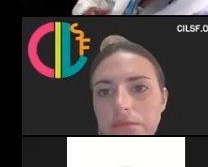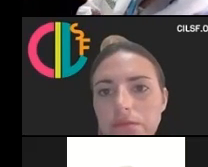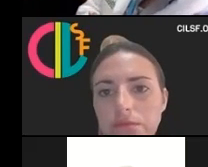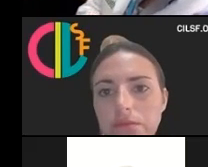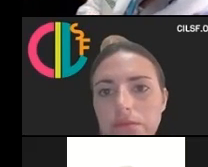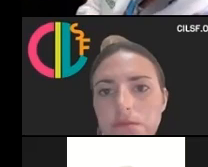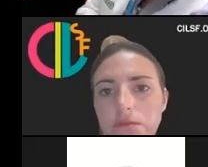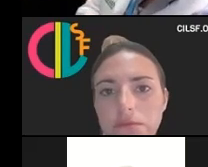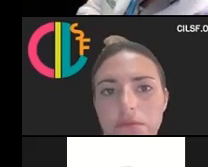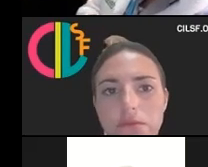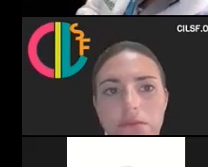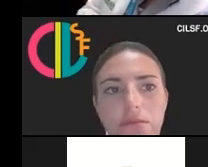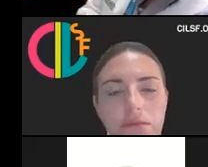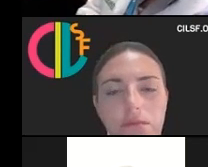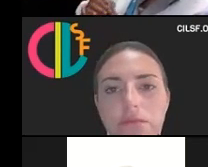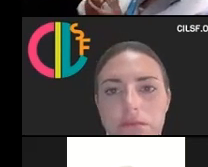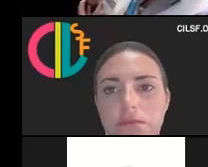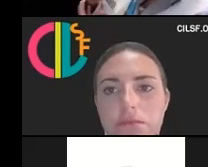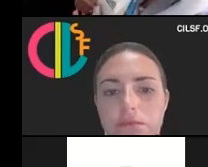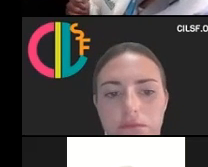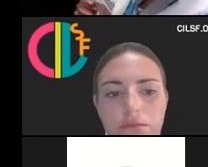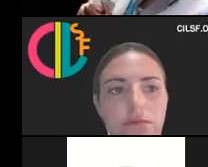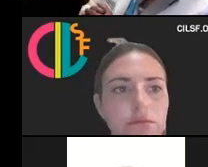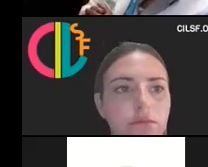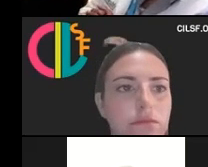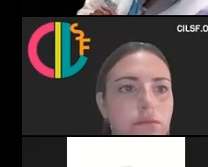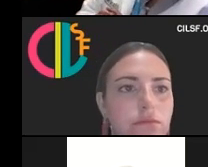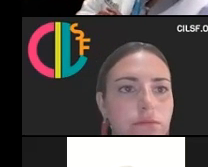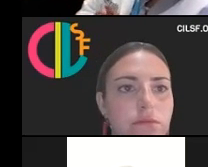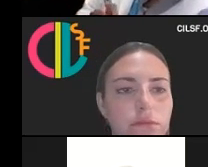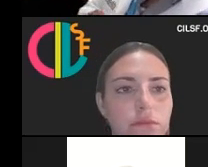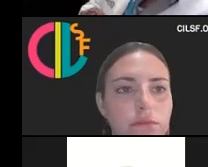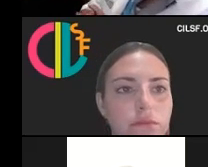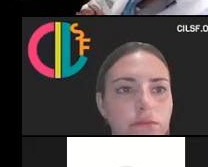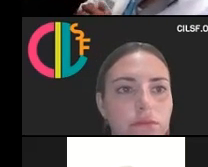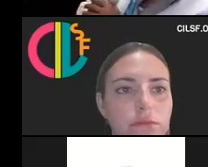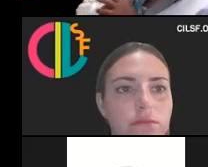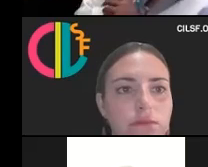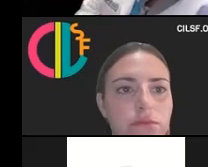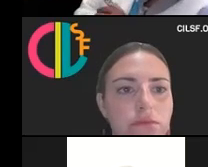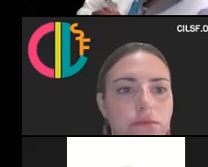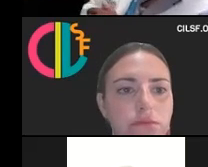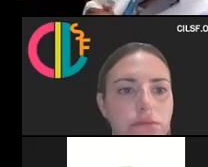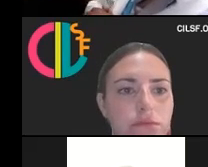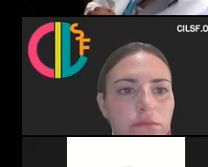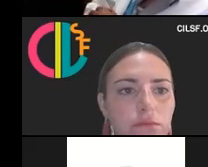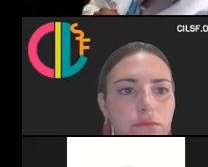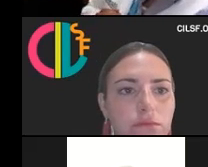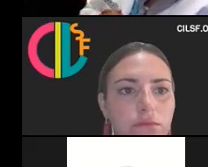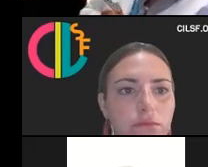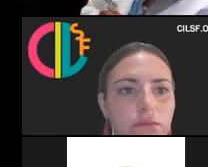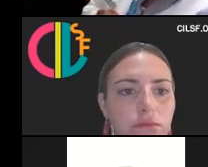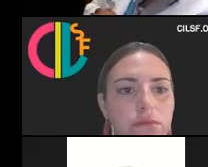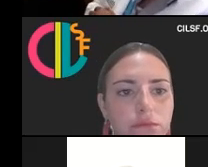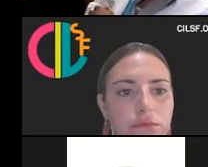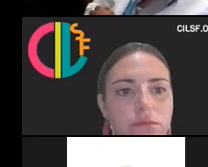It's so emotional. They read something, oh my God, I got to let the 500 people on my Twitter or whatever it is know about this because they don't know it. And they hit send without really